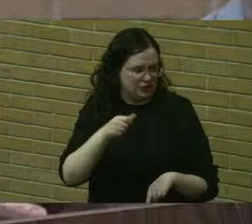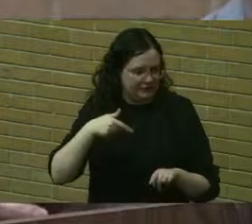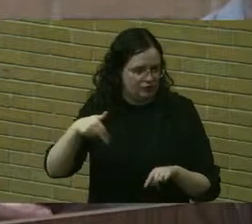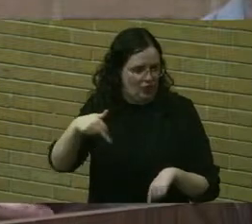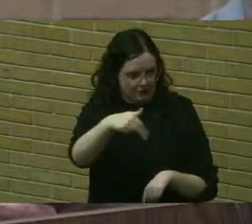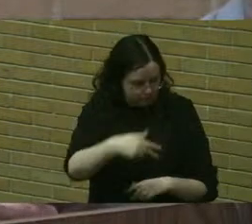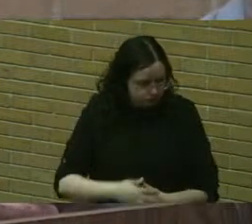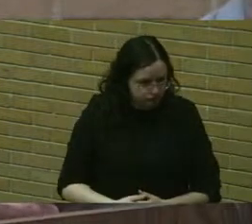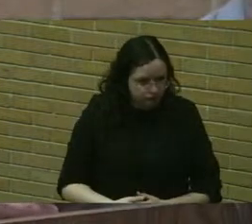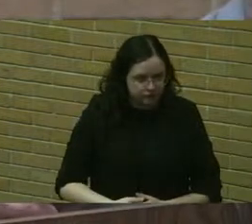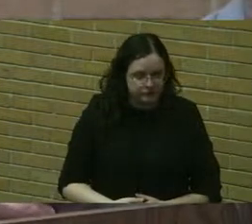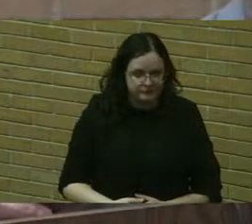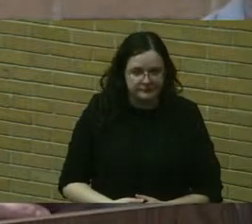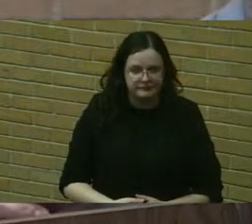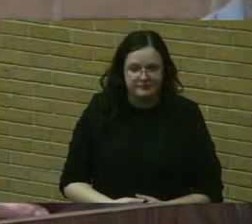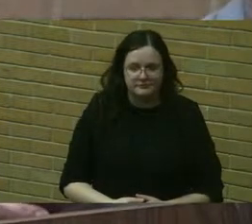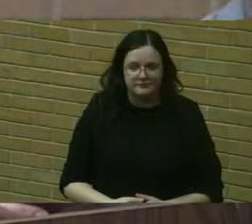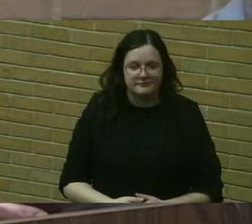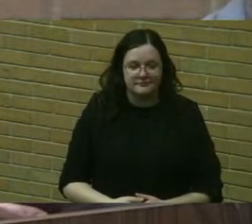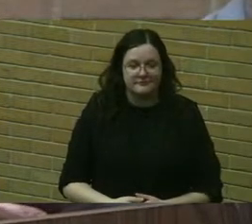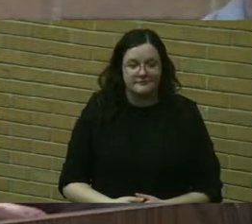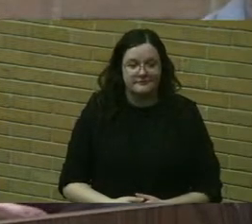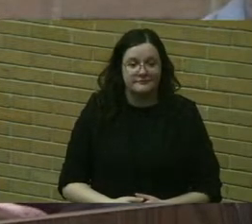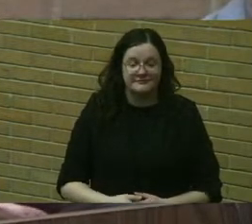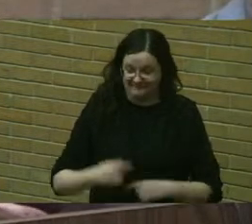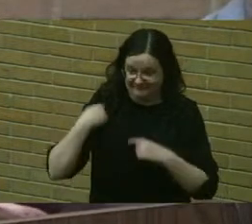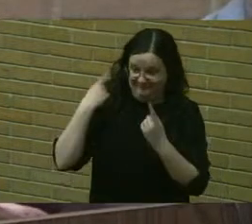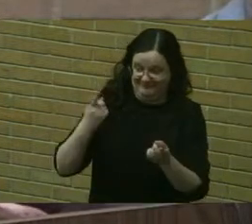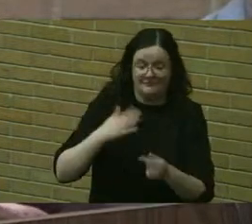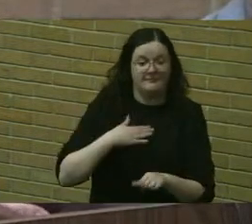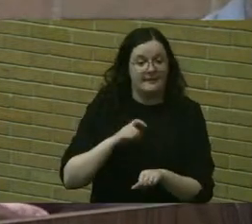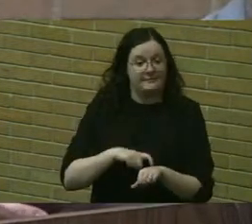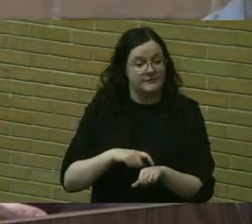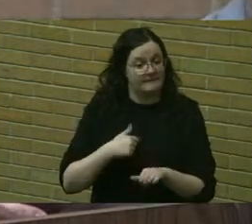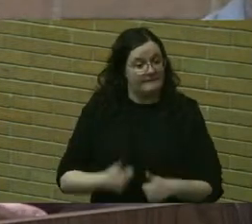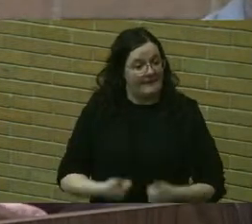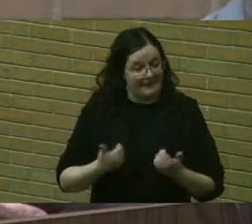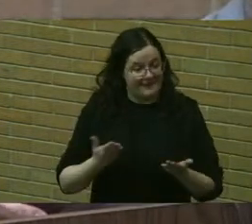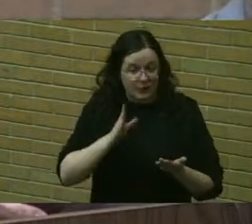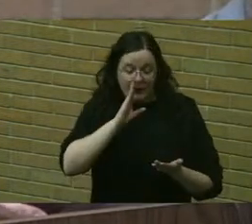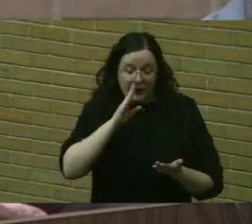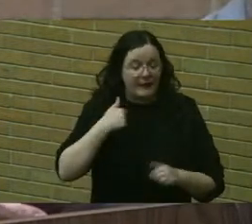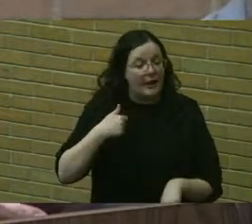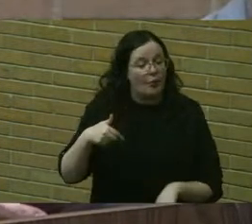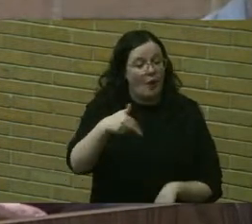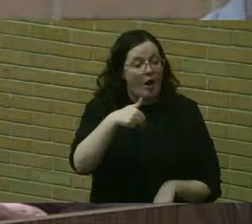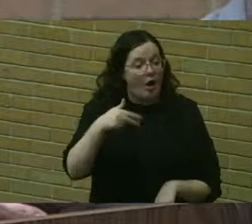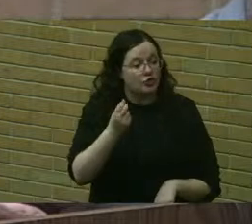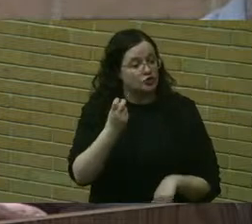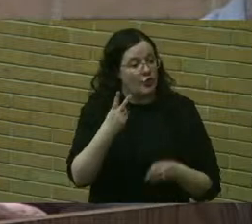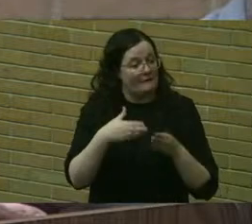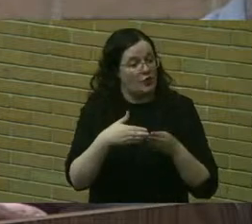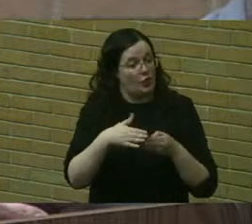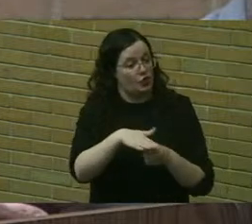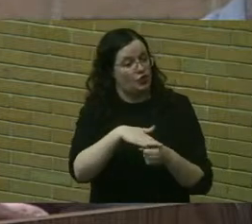sub. In my time living in Brighton, walking around 12 Corners, I have